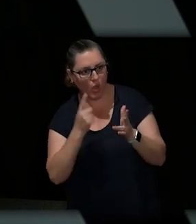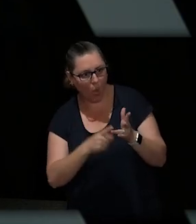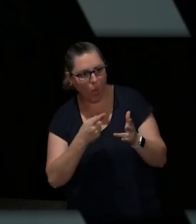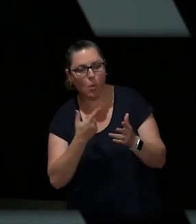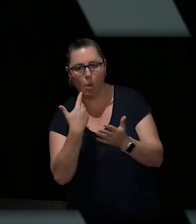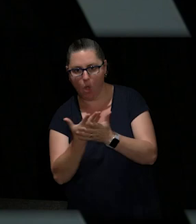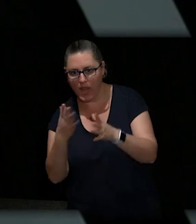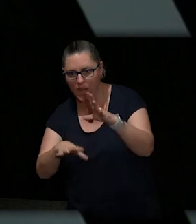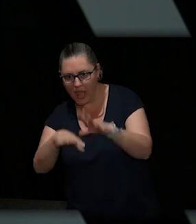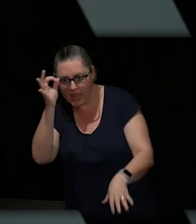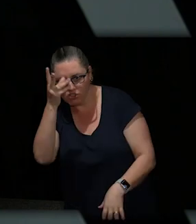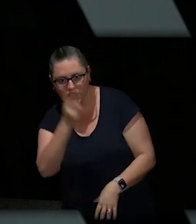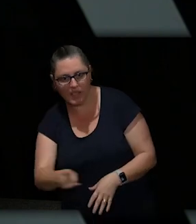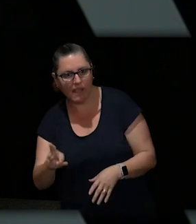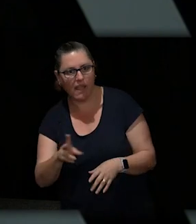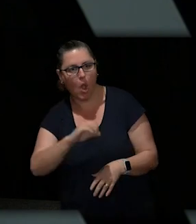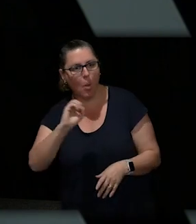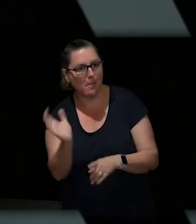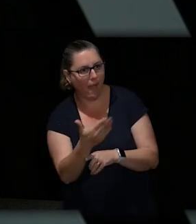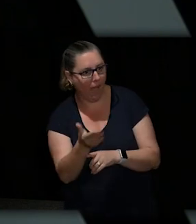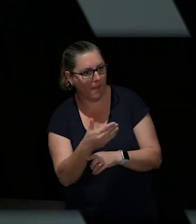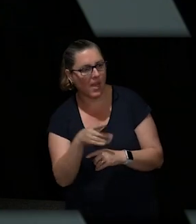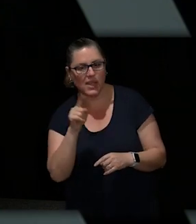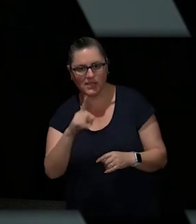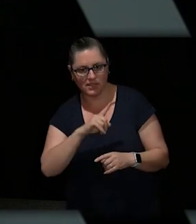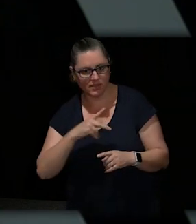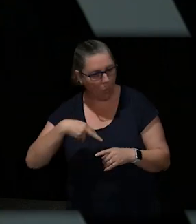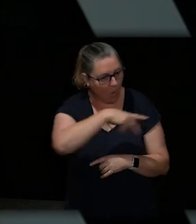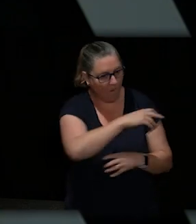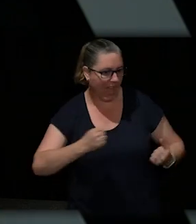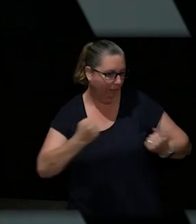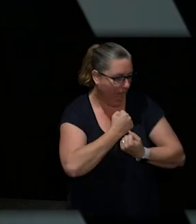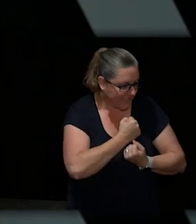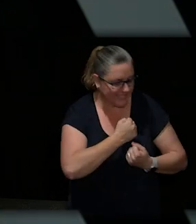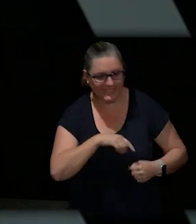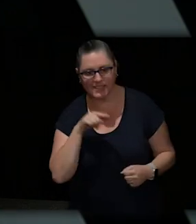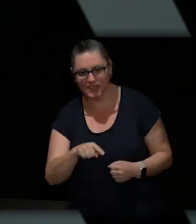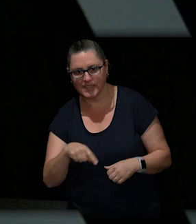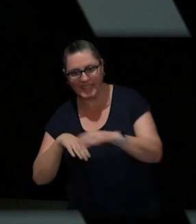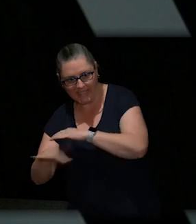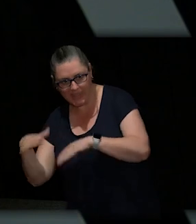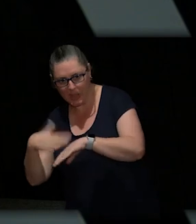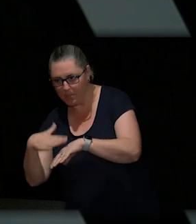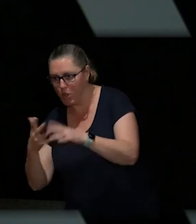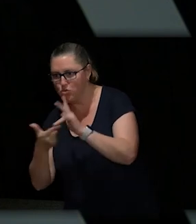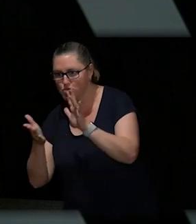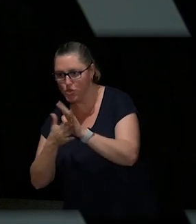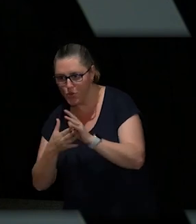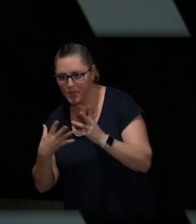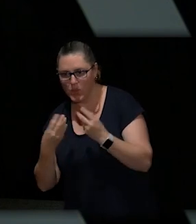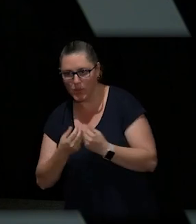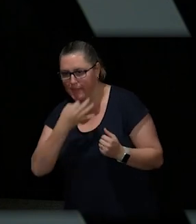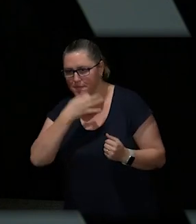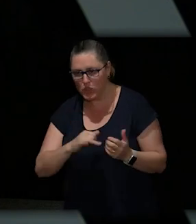2012, and Obama walked off the stage and gave him a hug. He was in the Blue Room with just a few staffers